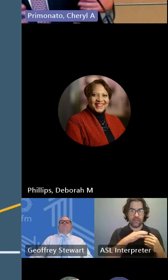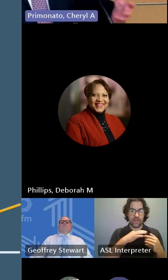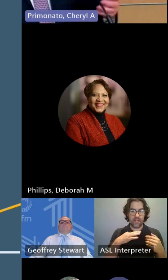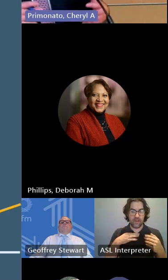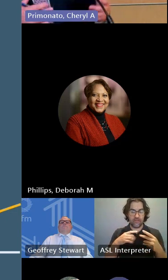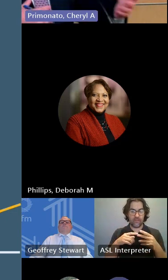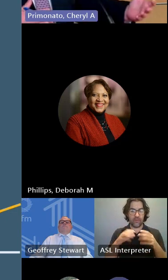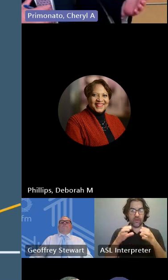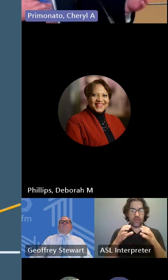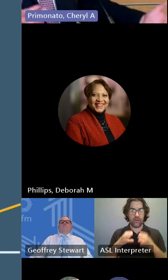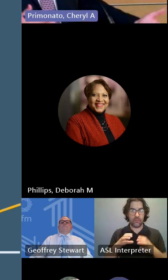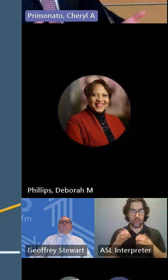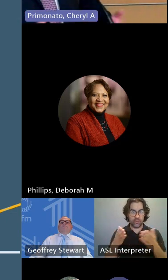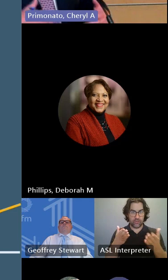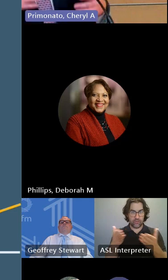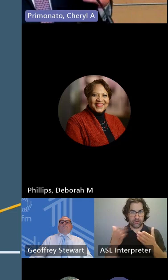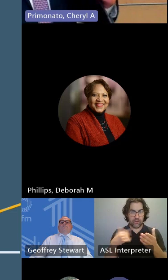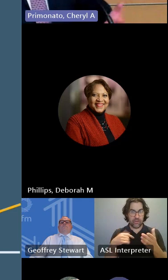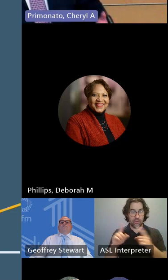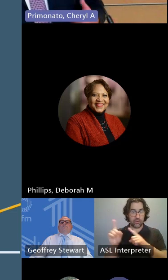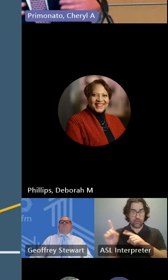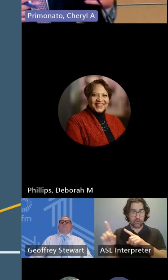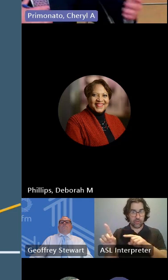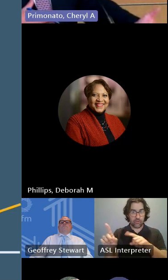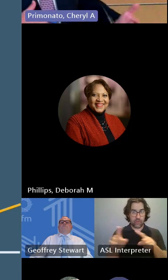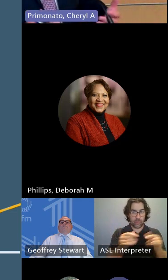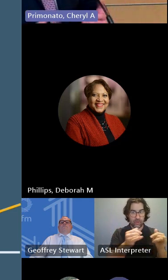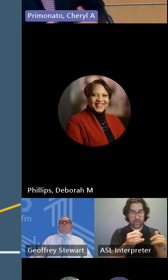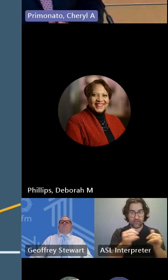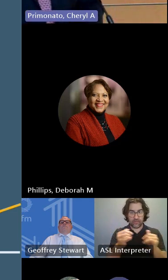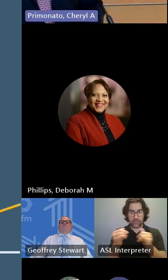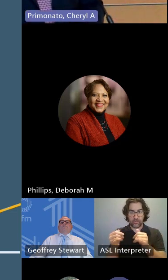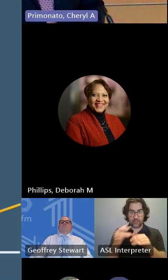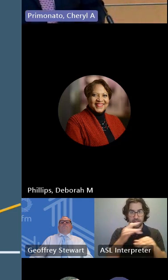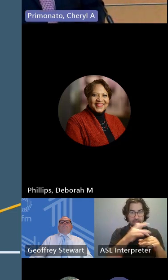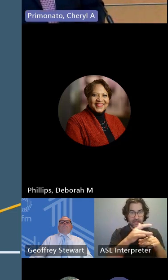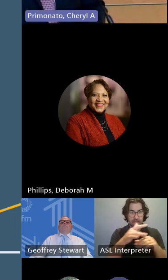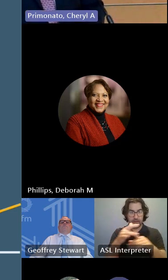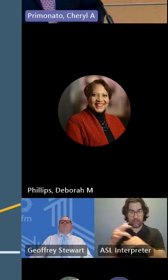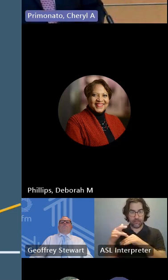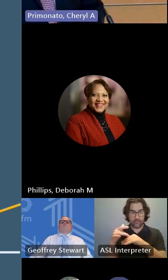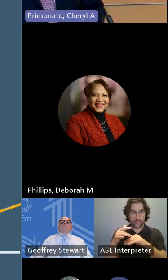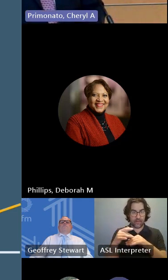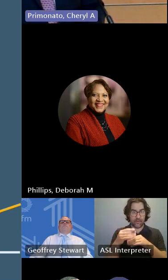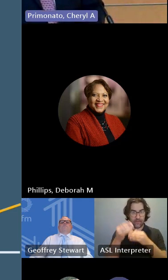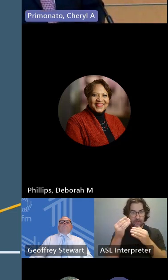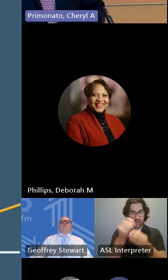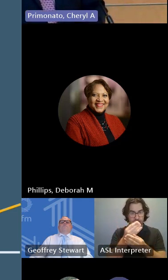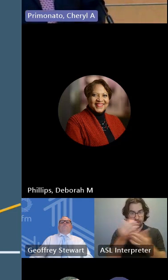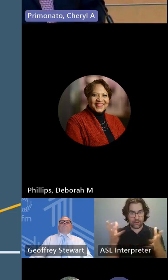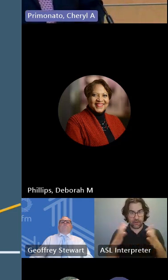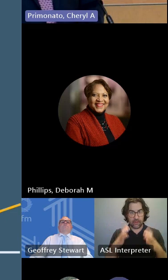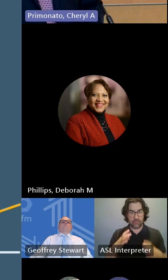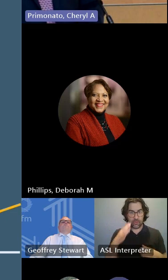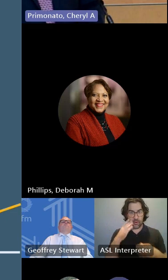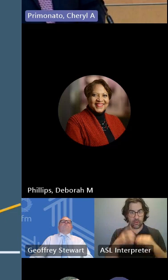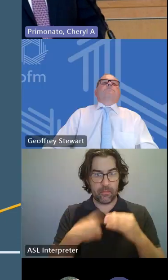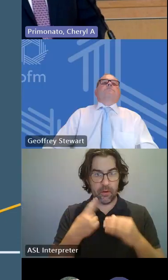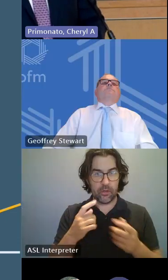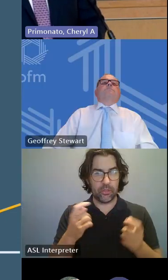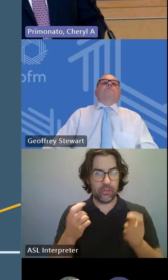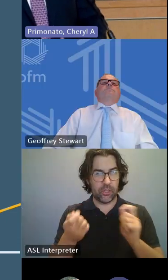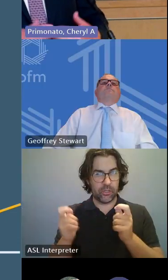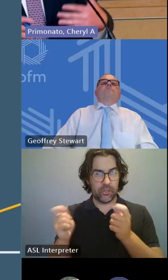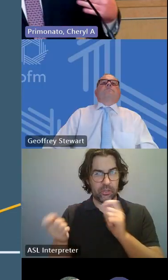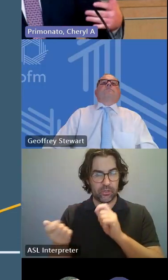service folks that will go out to individual stops or stations and brief customers on changes. So there's a variety of different processes that